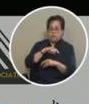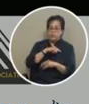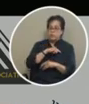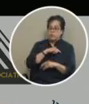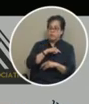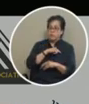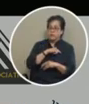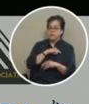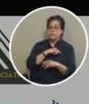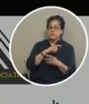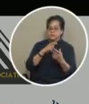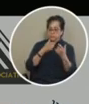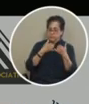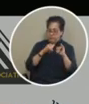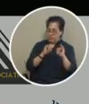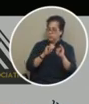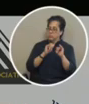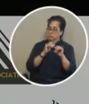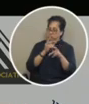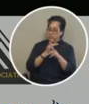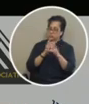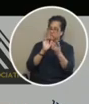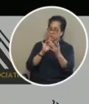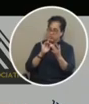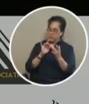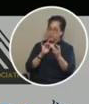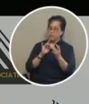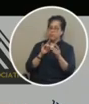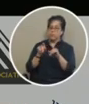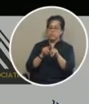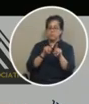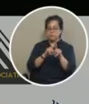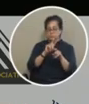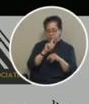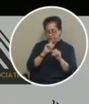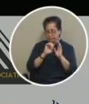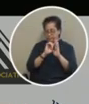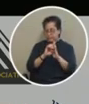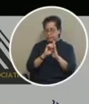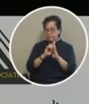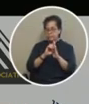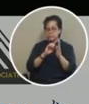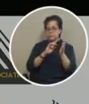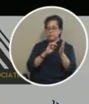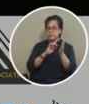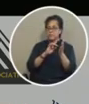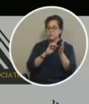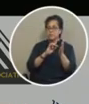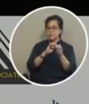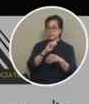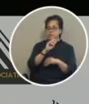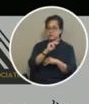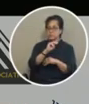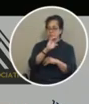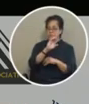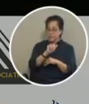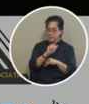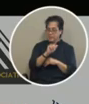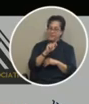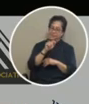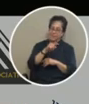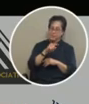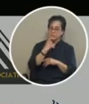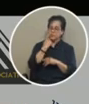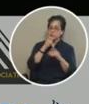are in constant communication with them. I wanted to just give you an example. The Medical Center of the Americas launched